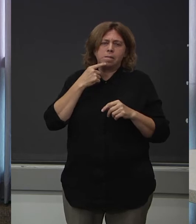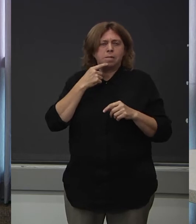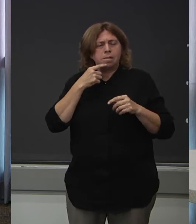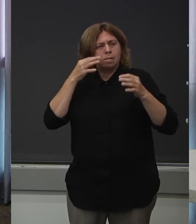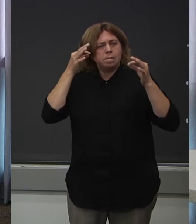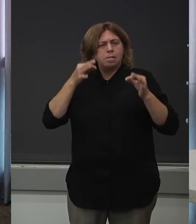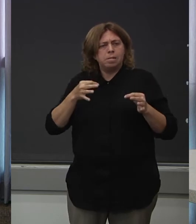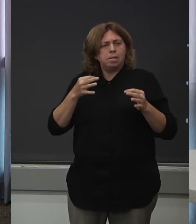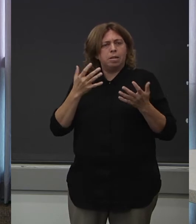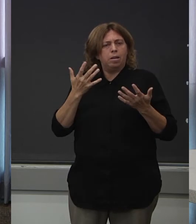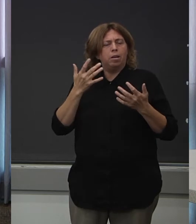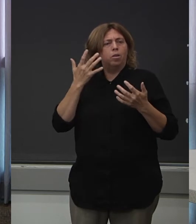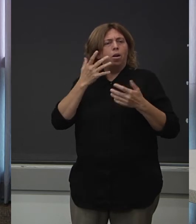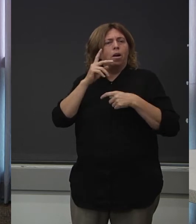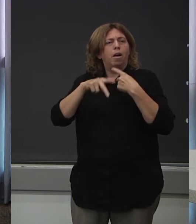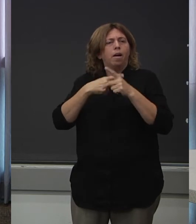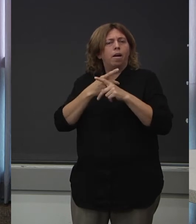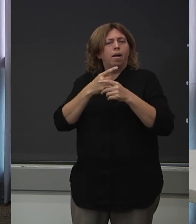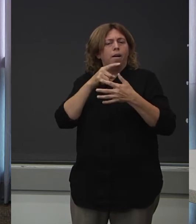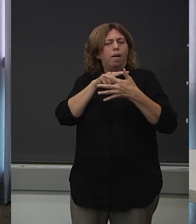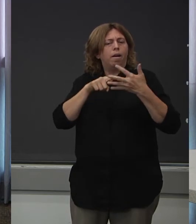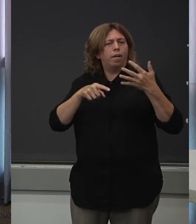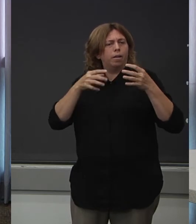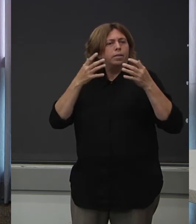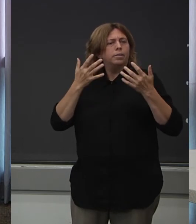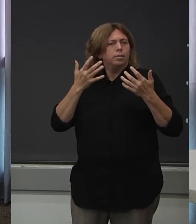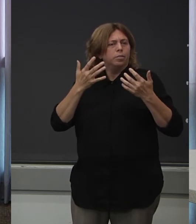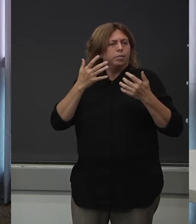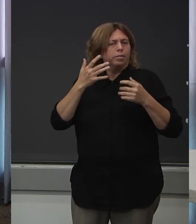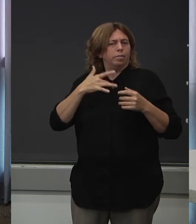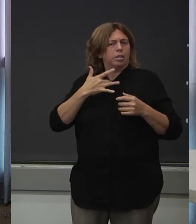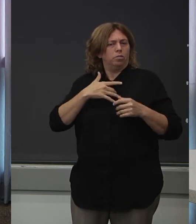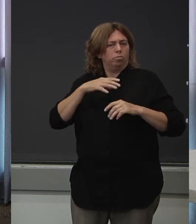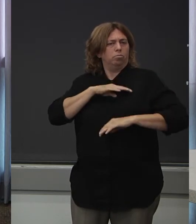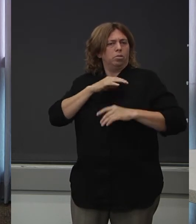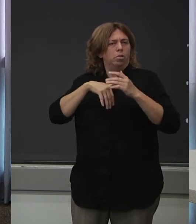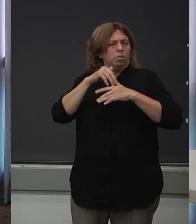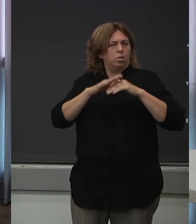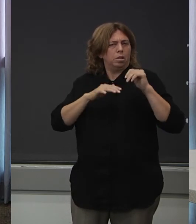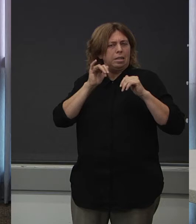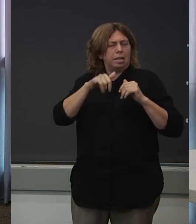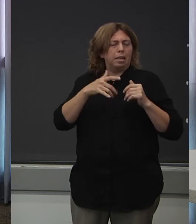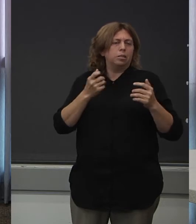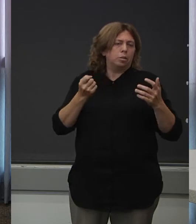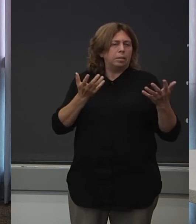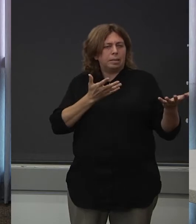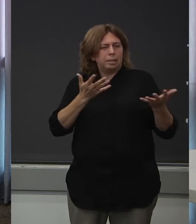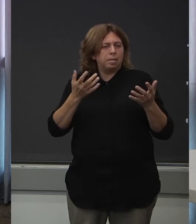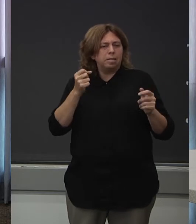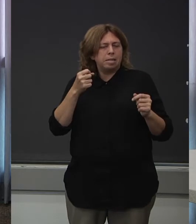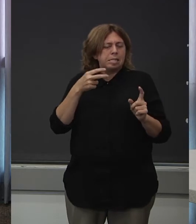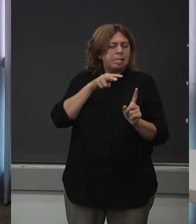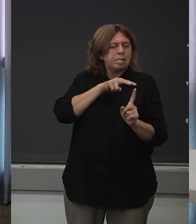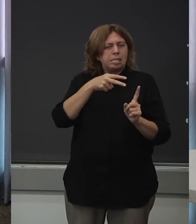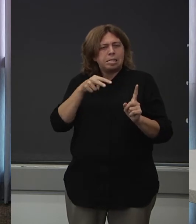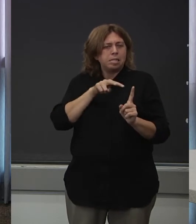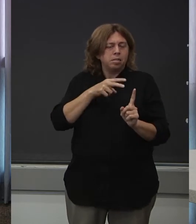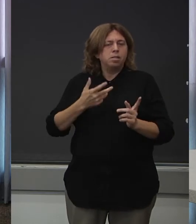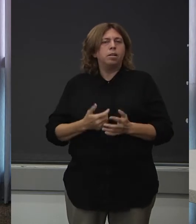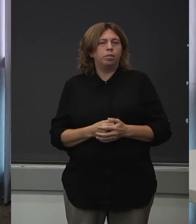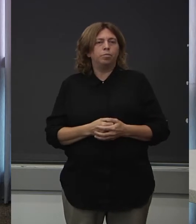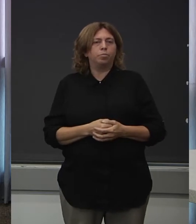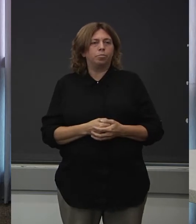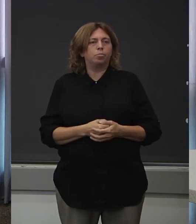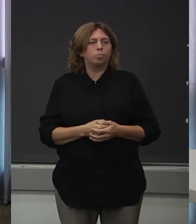more comfortable wearing their own, I would certainly let them do that. As far as customers, While it's